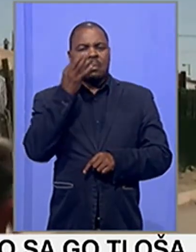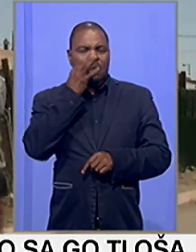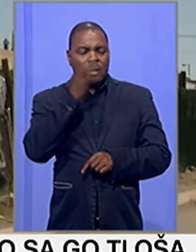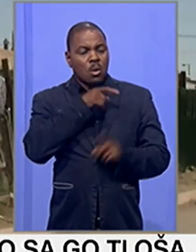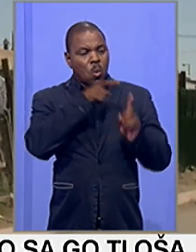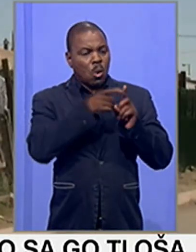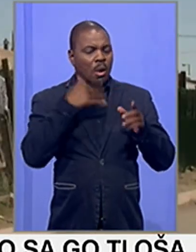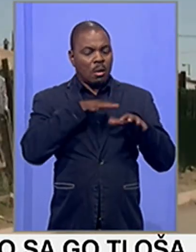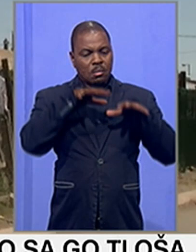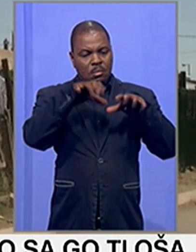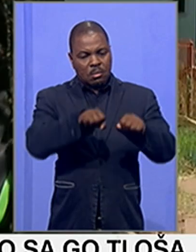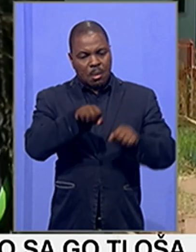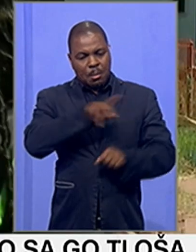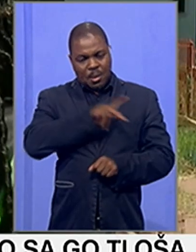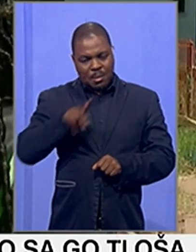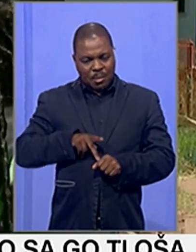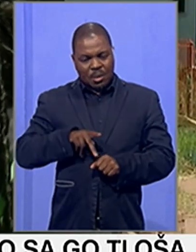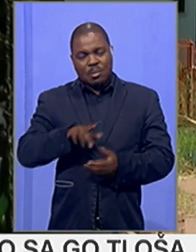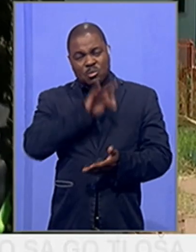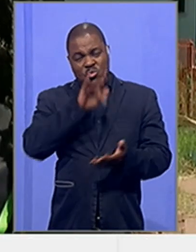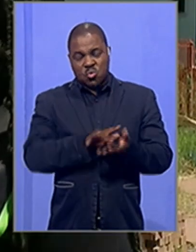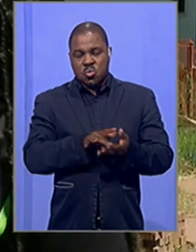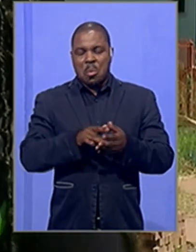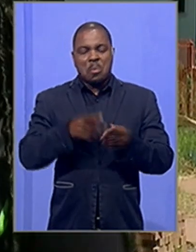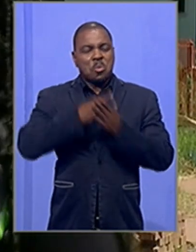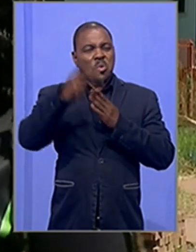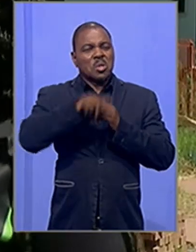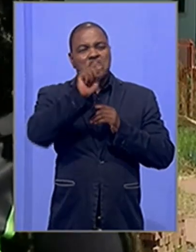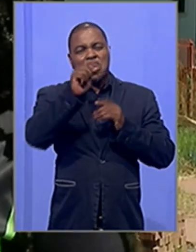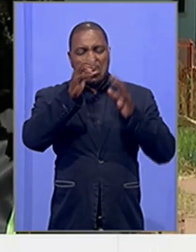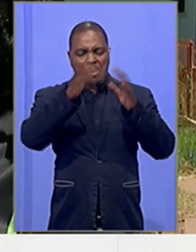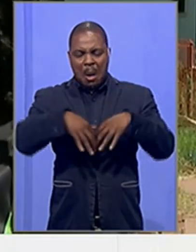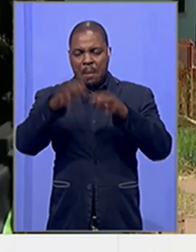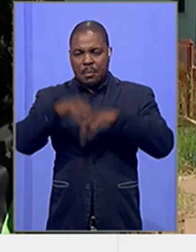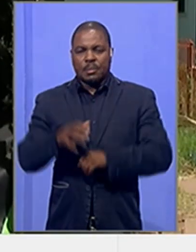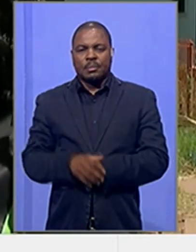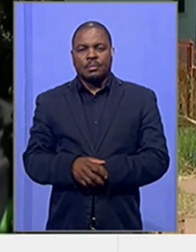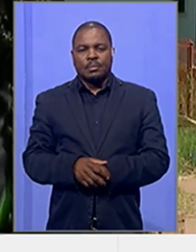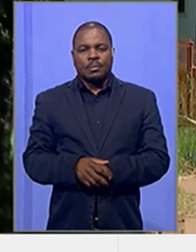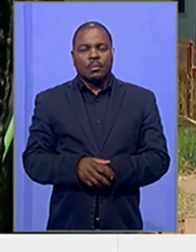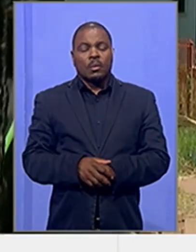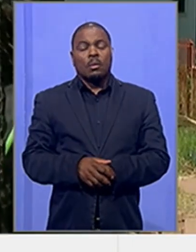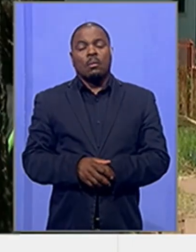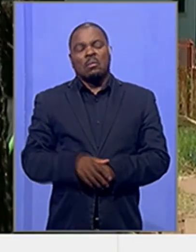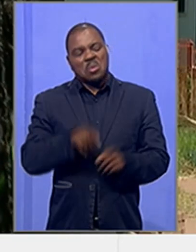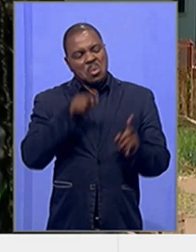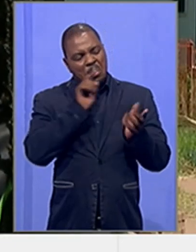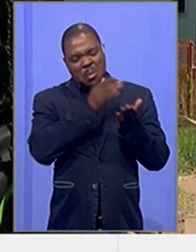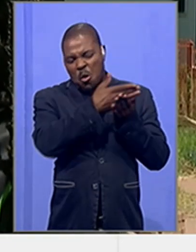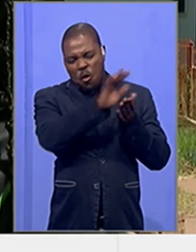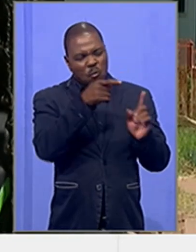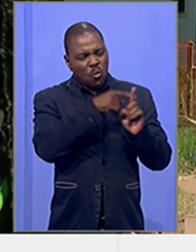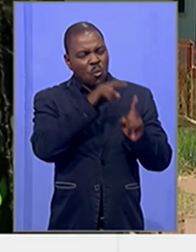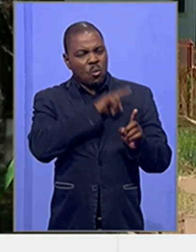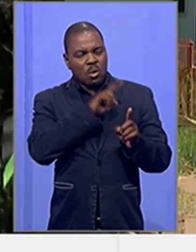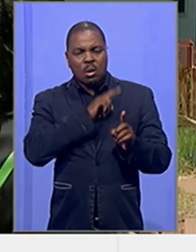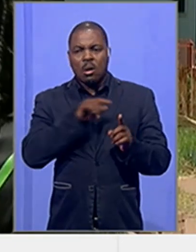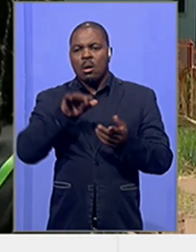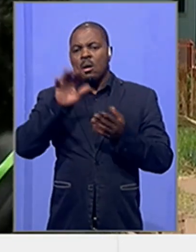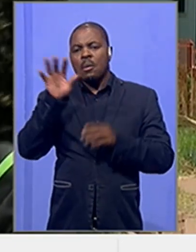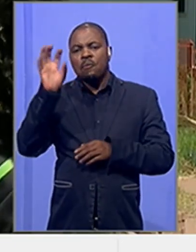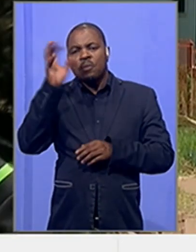taolo ya gagwe. Ha tlohe gore setšhaba sa Freistata se kgone go bona gore go ba le diphetogo mapelong a bona. Ke